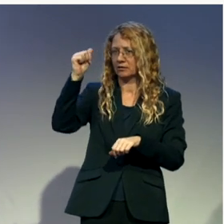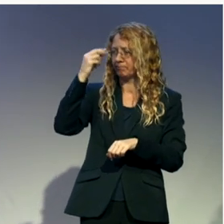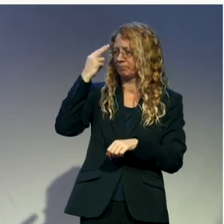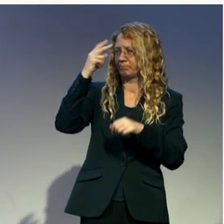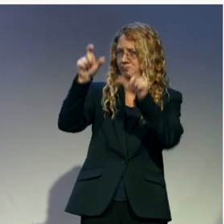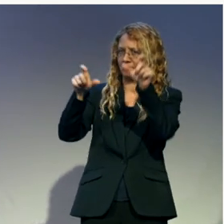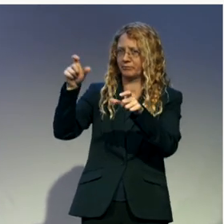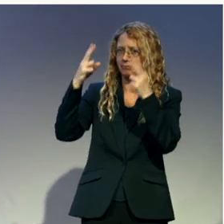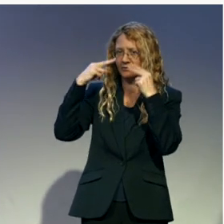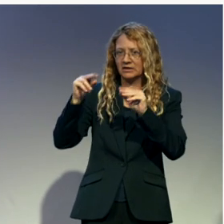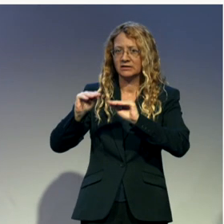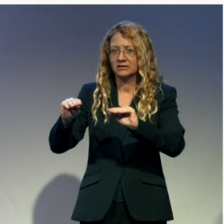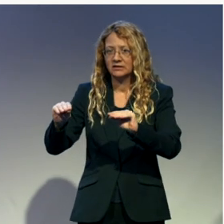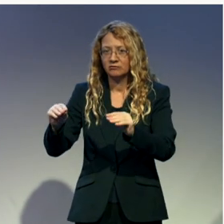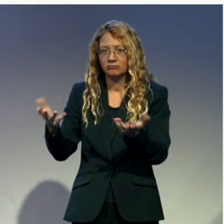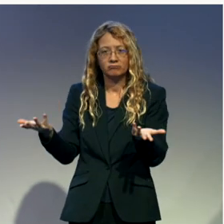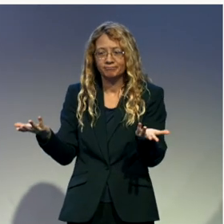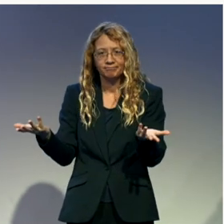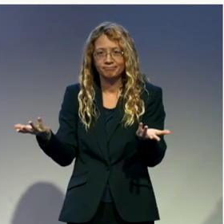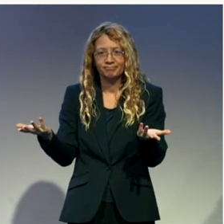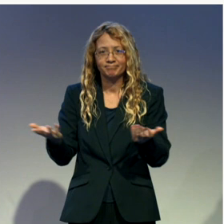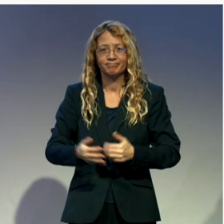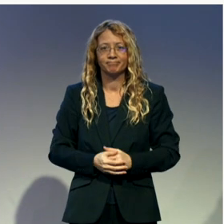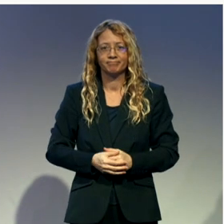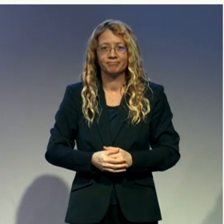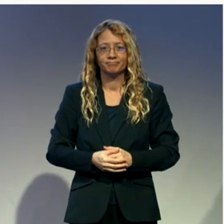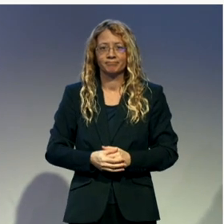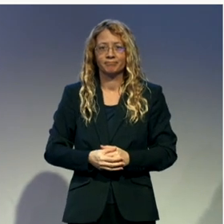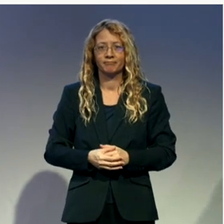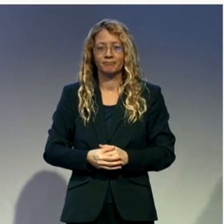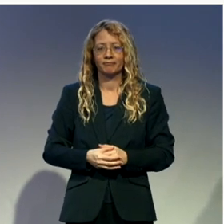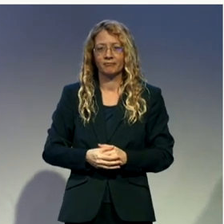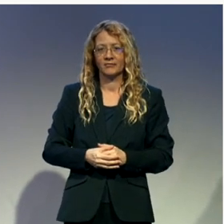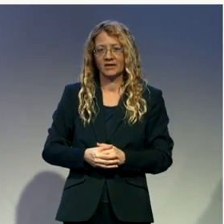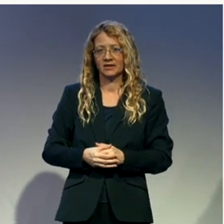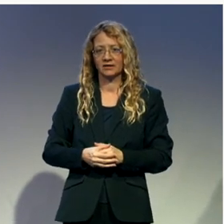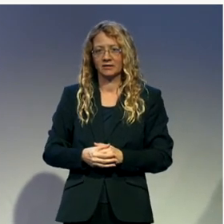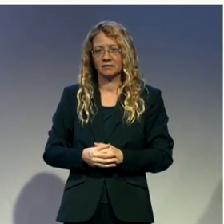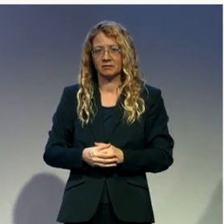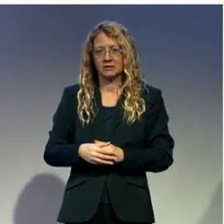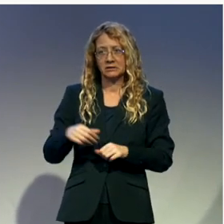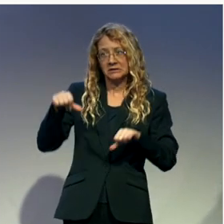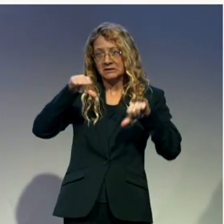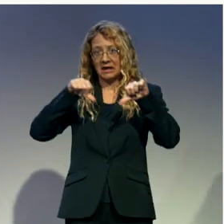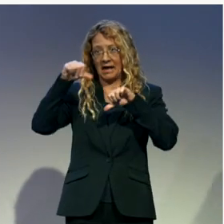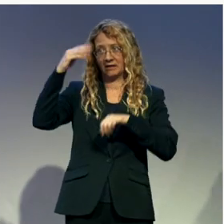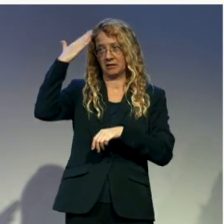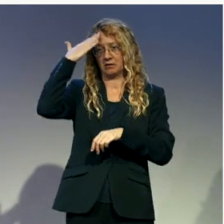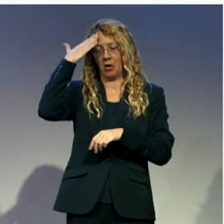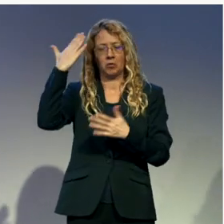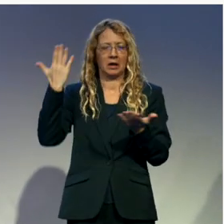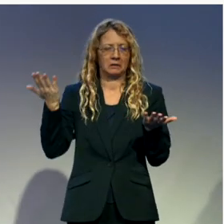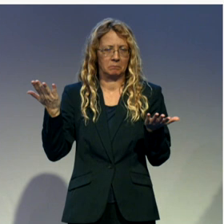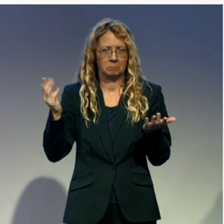many countries, to teach science to blind children. So there are specially trained trainers from Germany